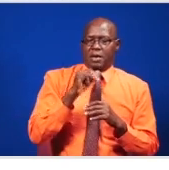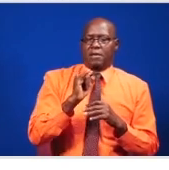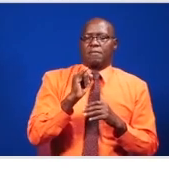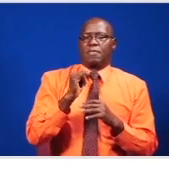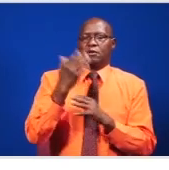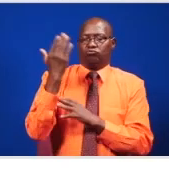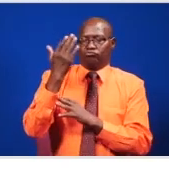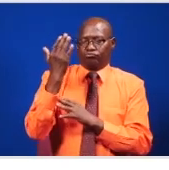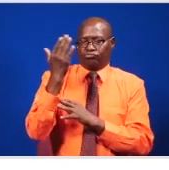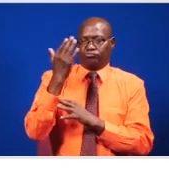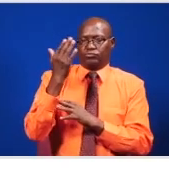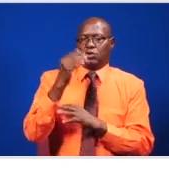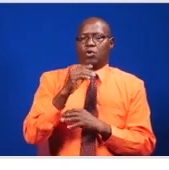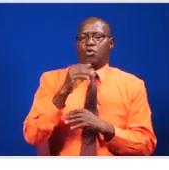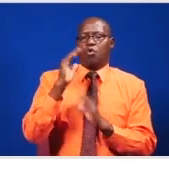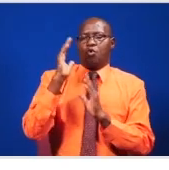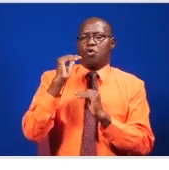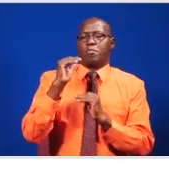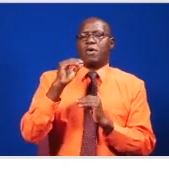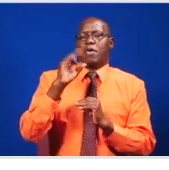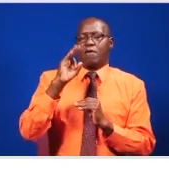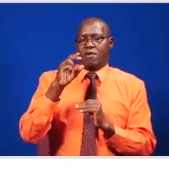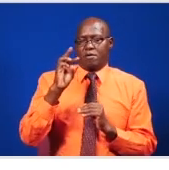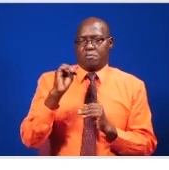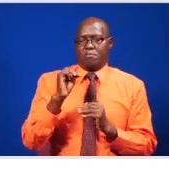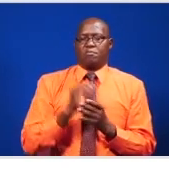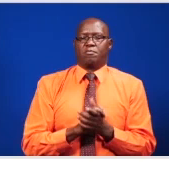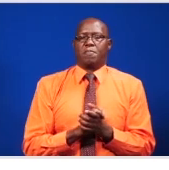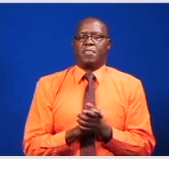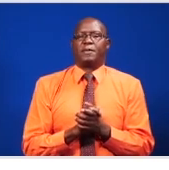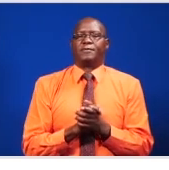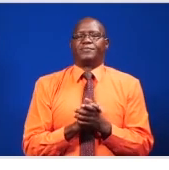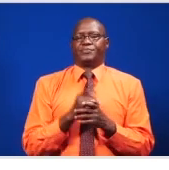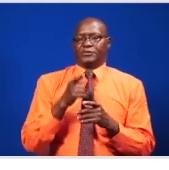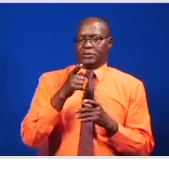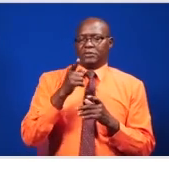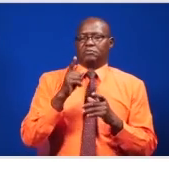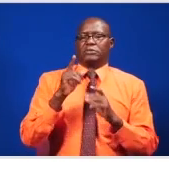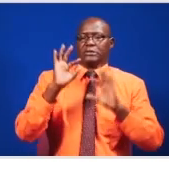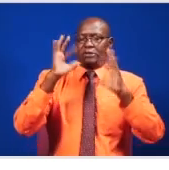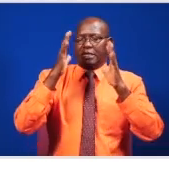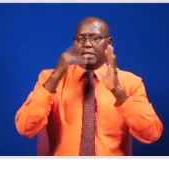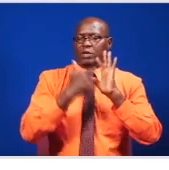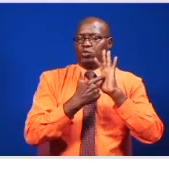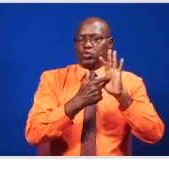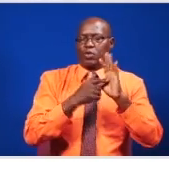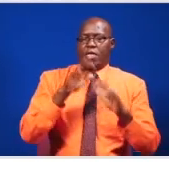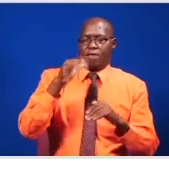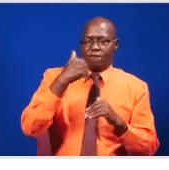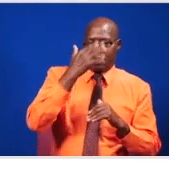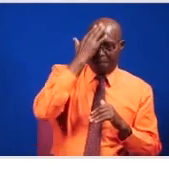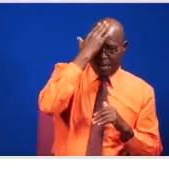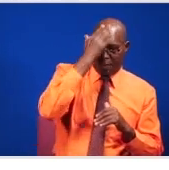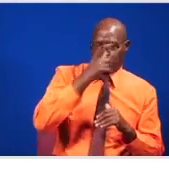at Hope FM. Moja kwa moja kama ilivyo ada mwana timu kubwa. Hosting the Shangilia show every Monday to Friday from 1 to